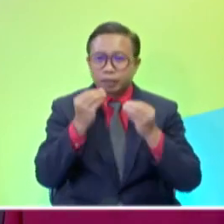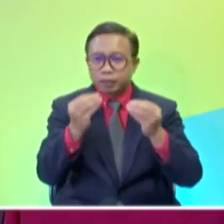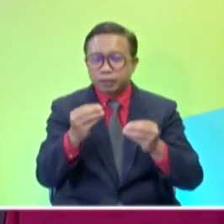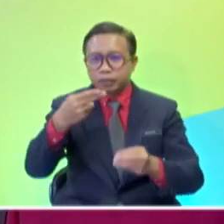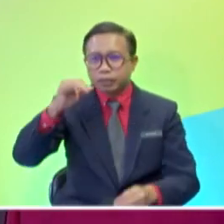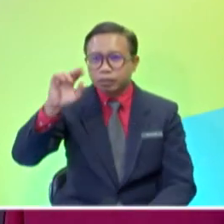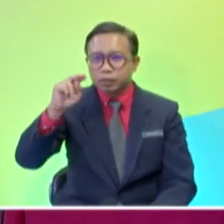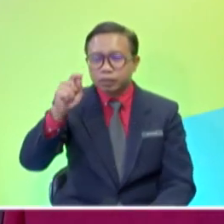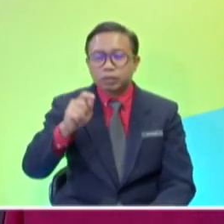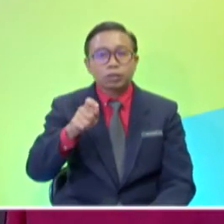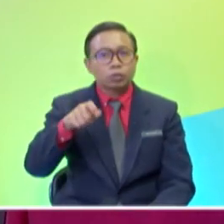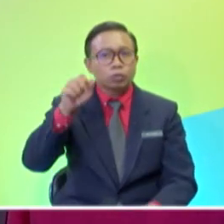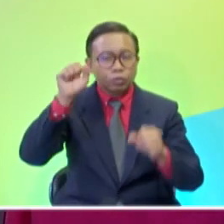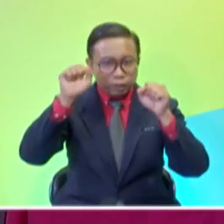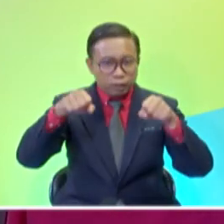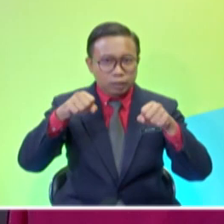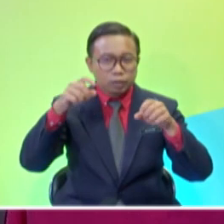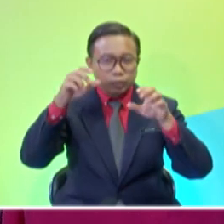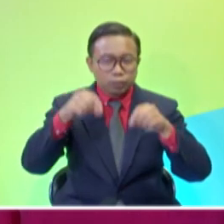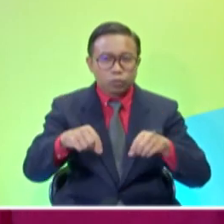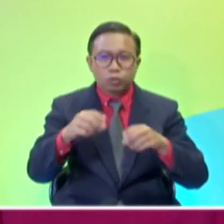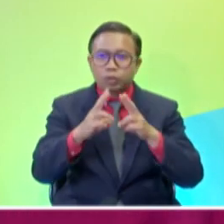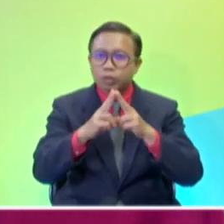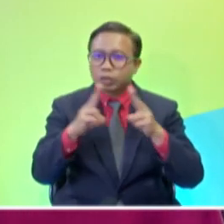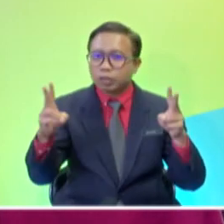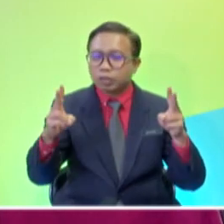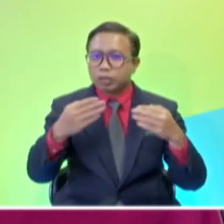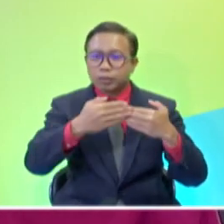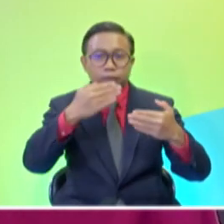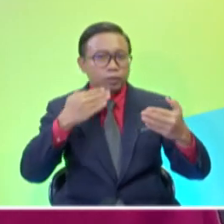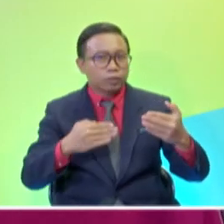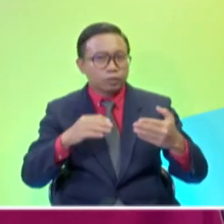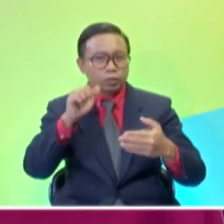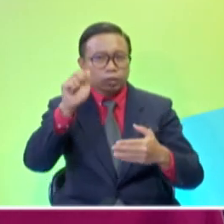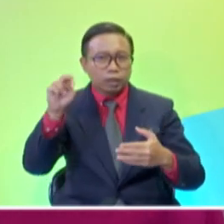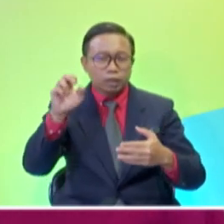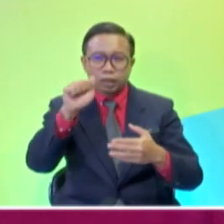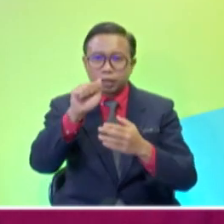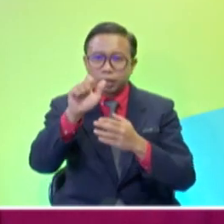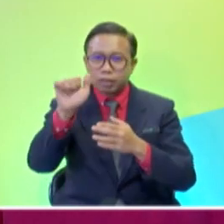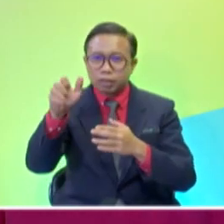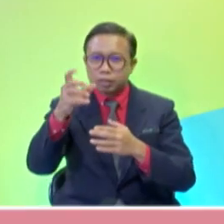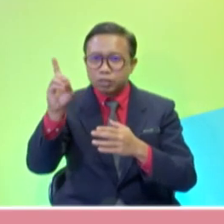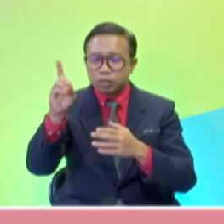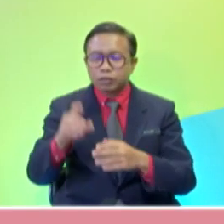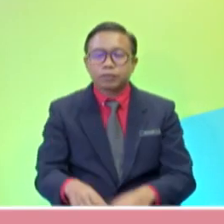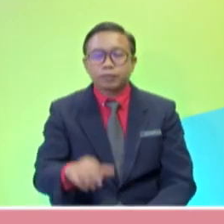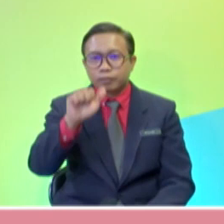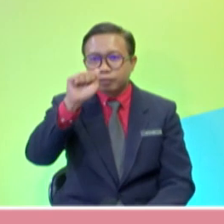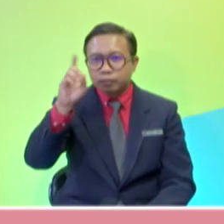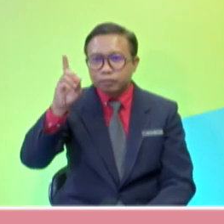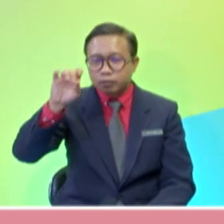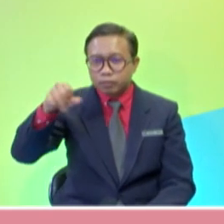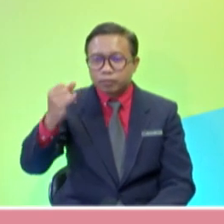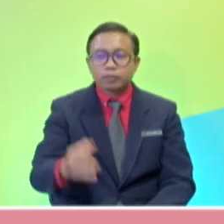hint. You can put the word really before an adjective. Okay? As you can see in